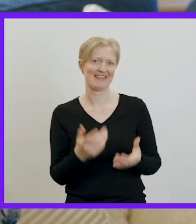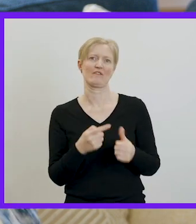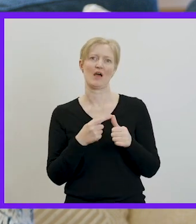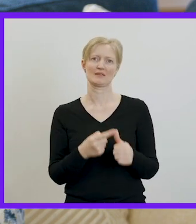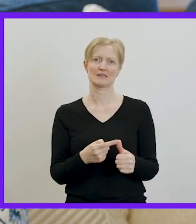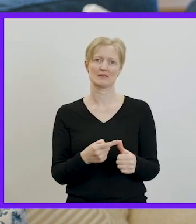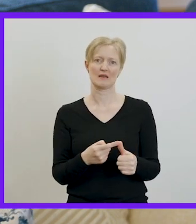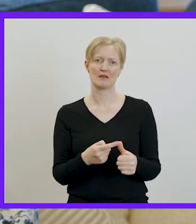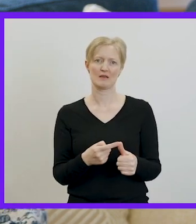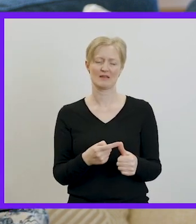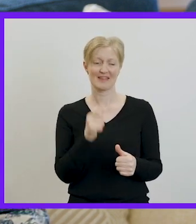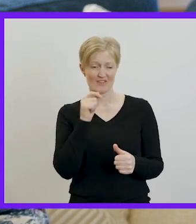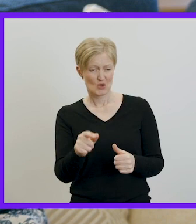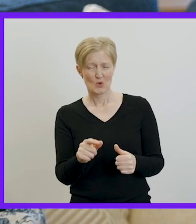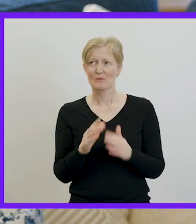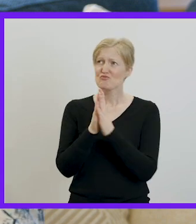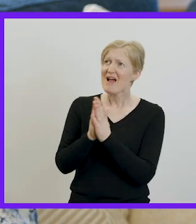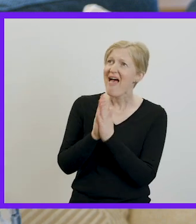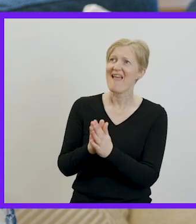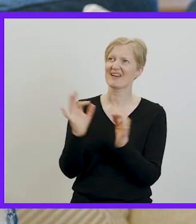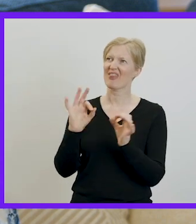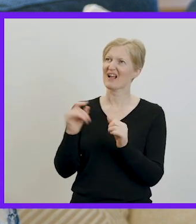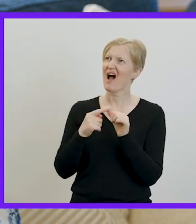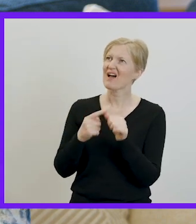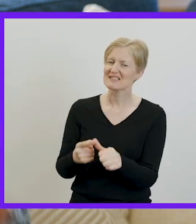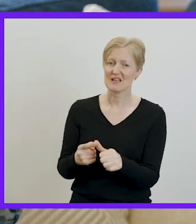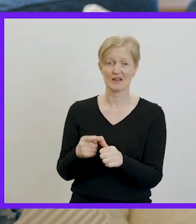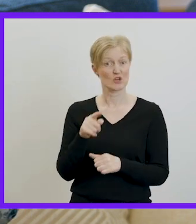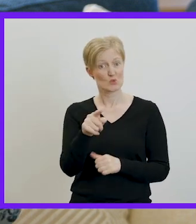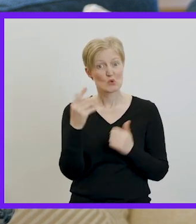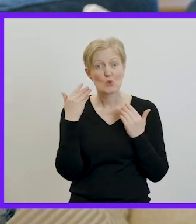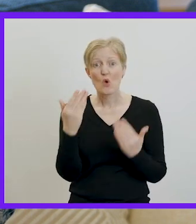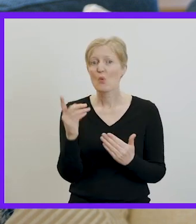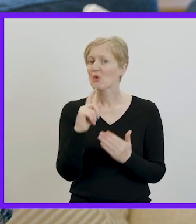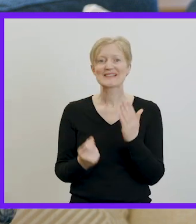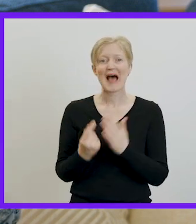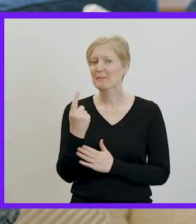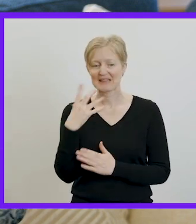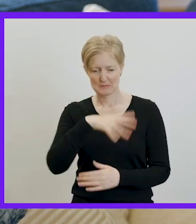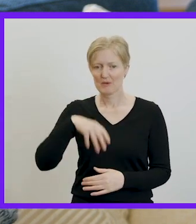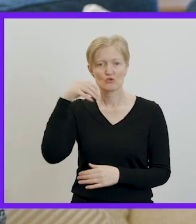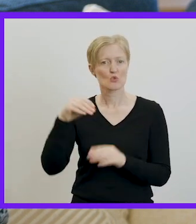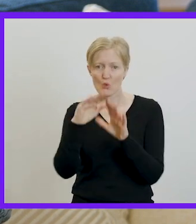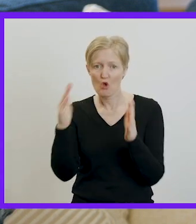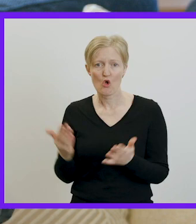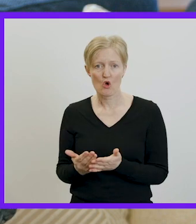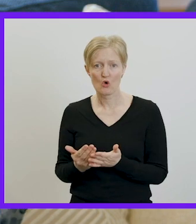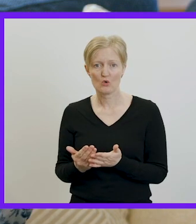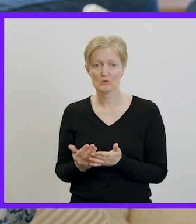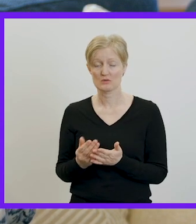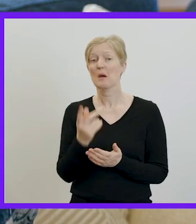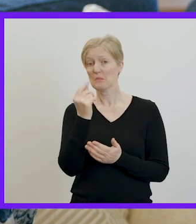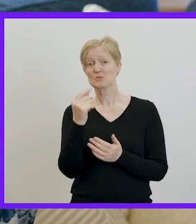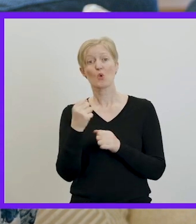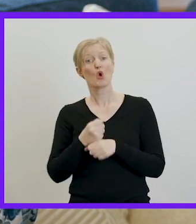and bring an answer. Friends, when you don't get an answer straight away to your prayers, you don't know what is happening behind the scenes. God may have